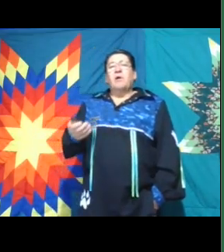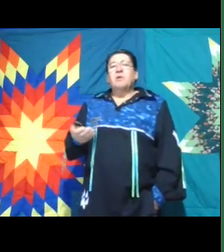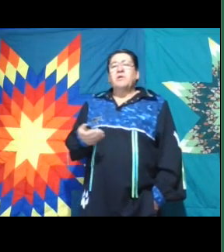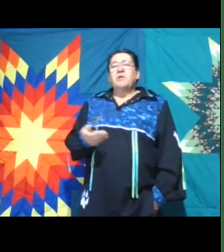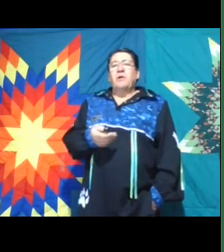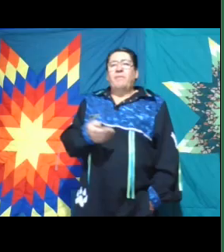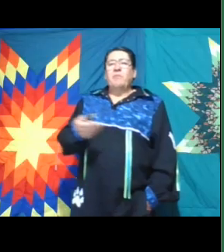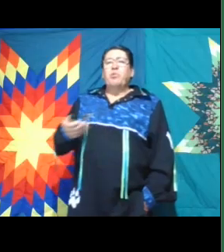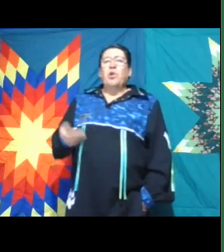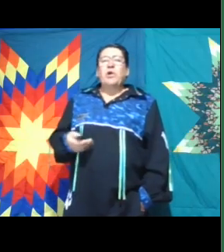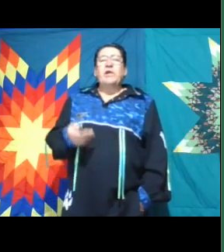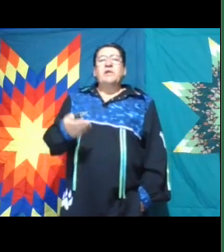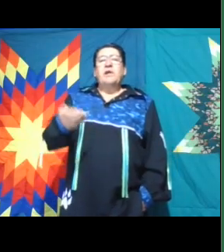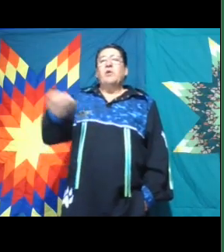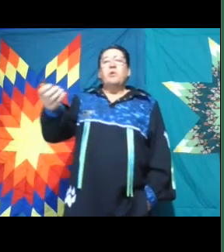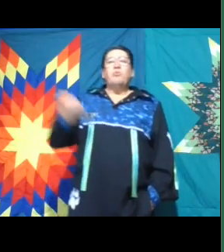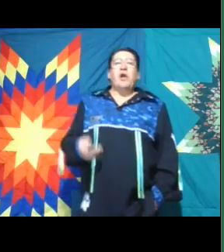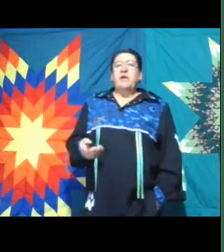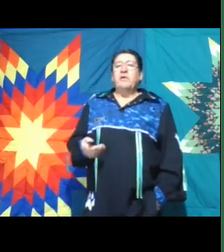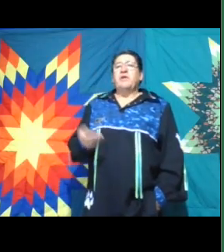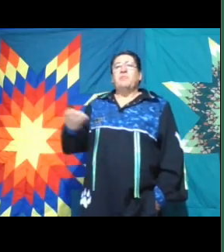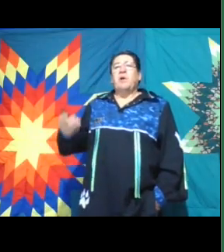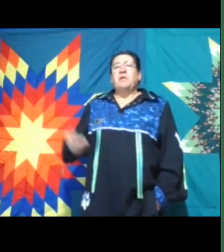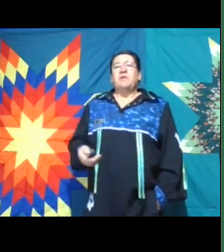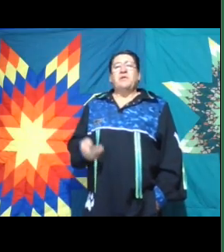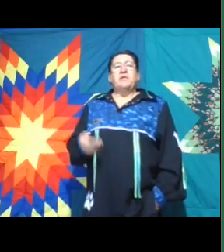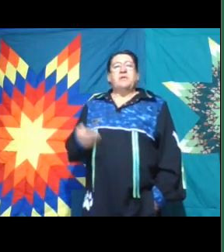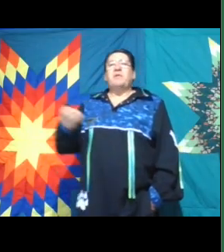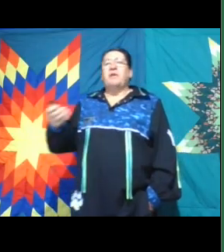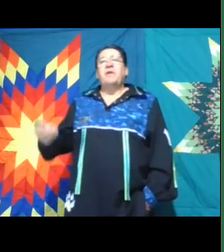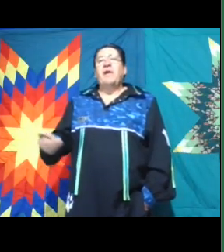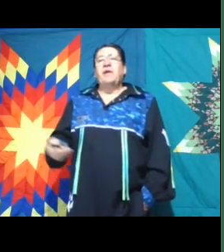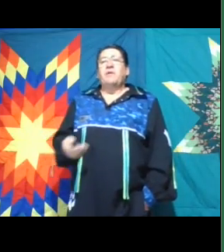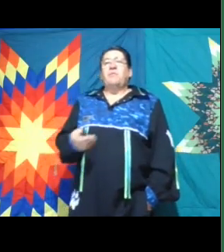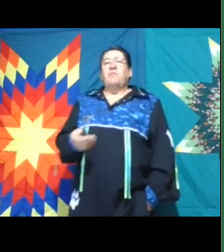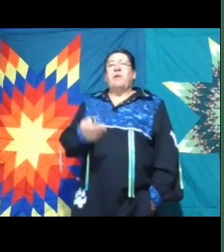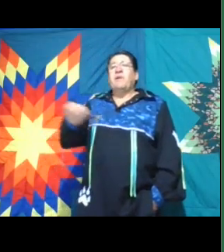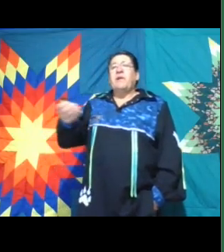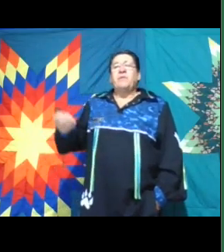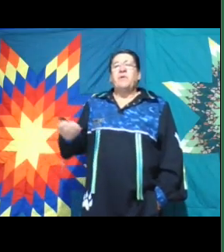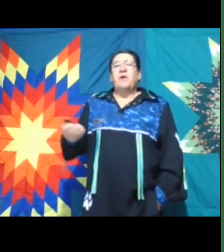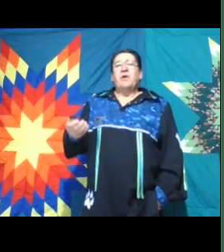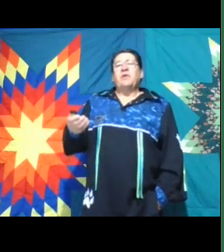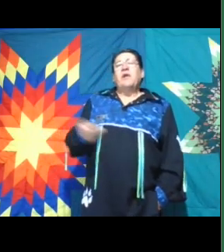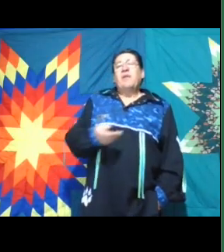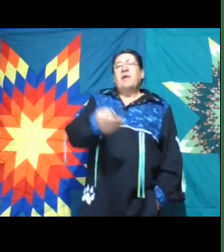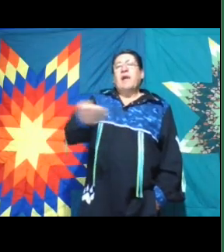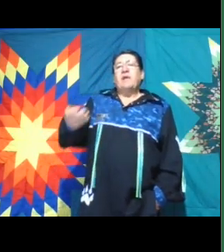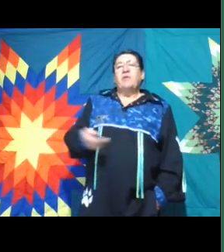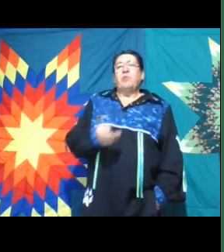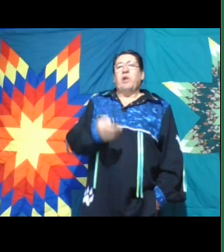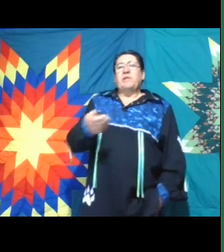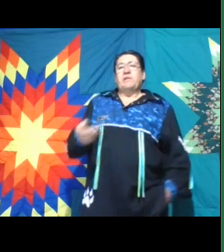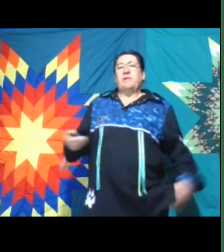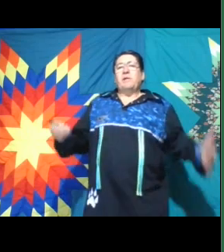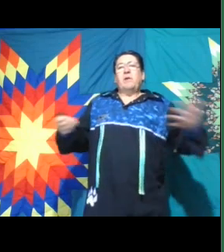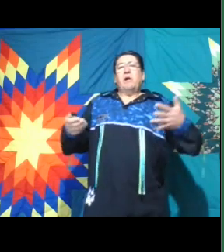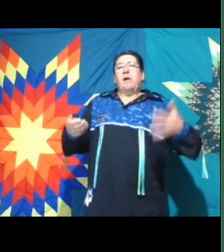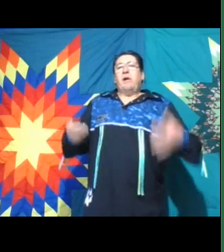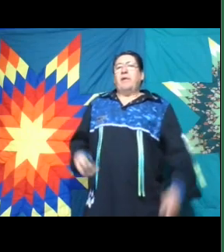diverse culture of employees could go and pray or to smudge or to start their day or whatever they do? Do they have that gathering